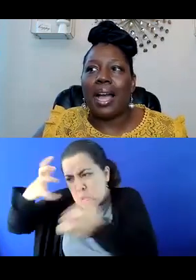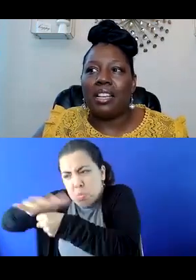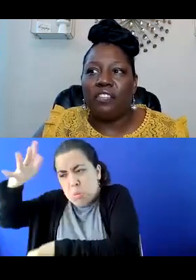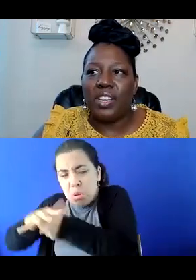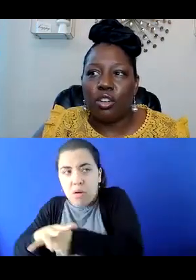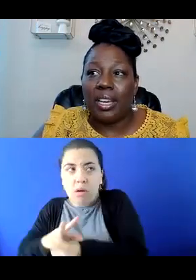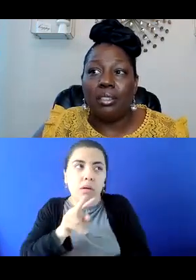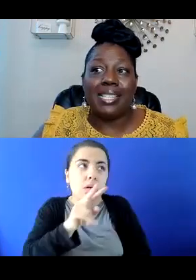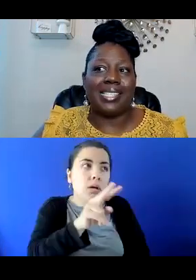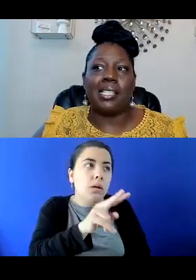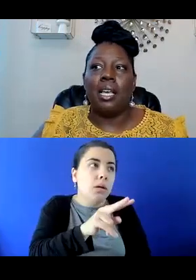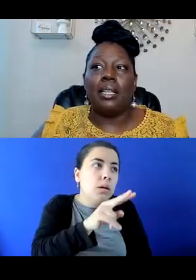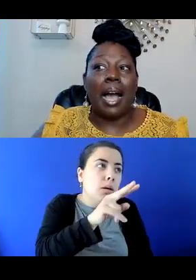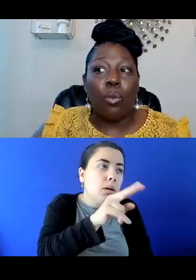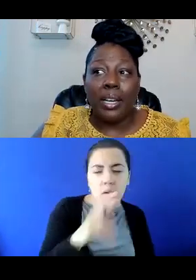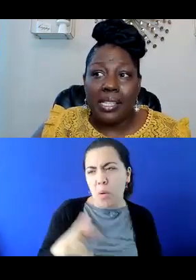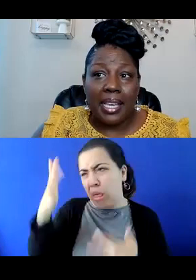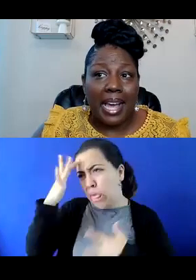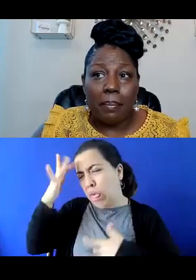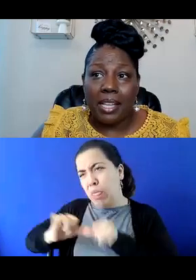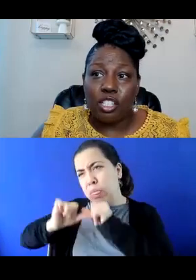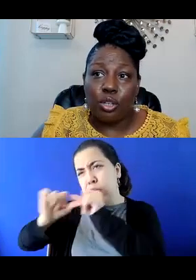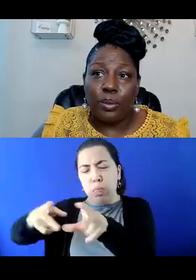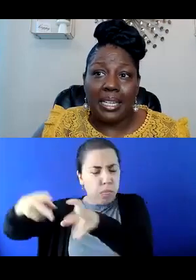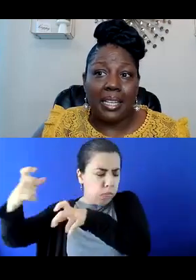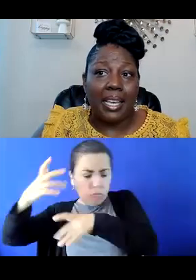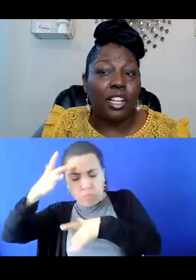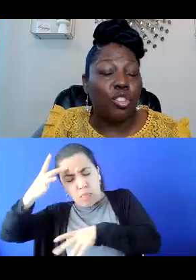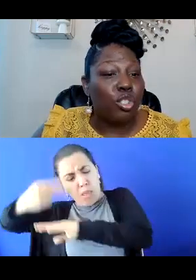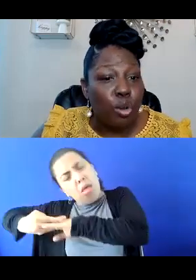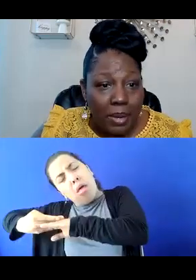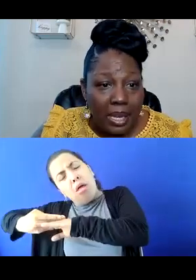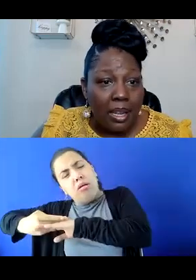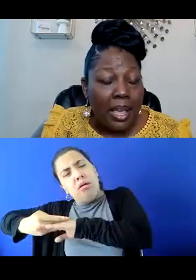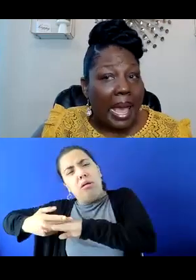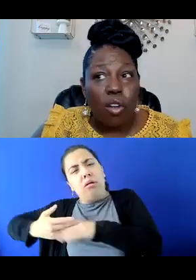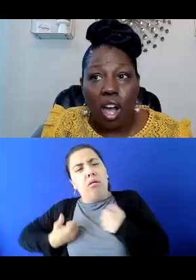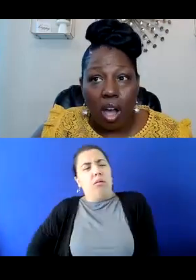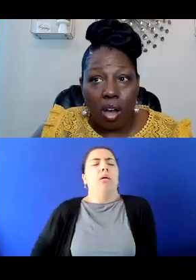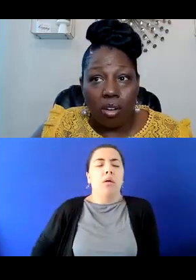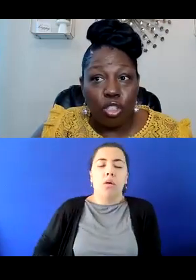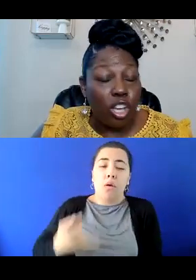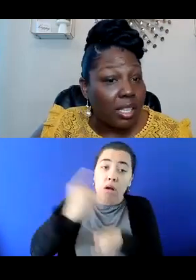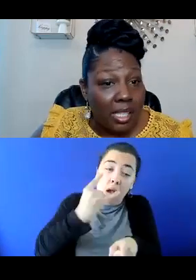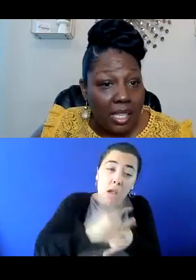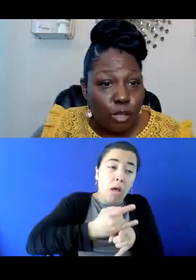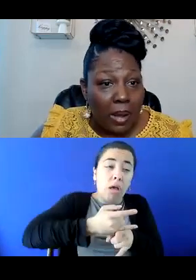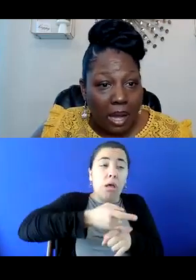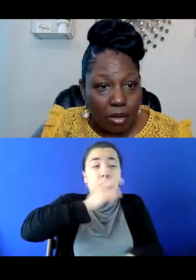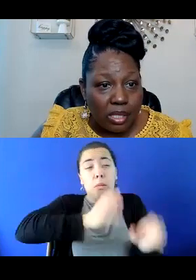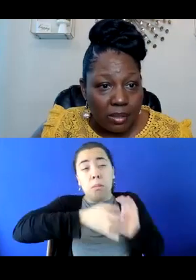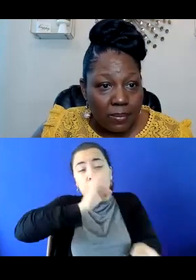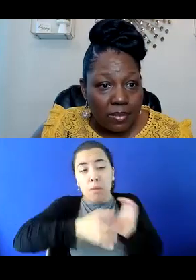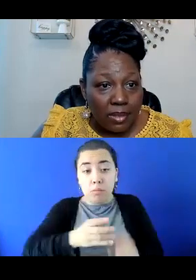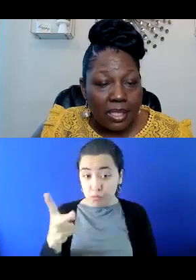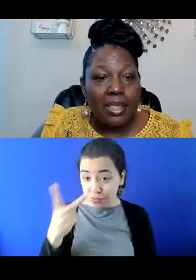space, chronic physical illnesses, not wanting to get out of bed to do anything, consuming alcohol. Do y'all see these